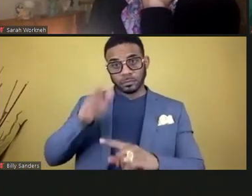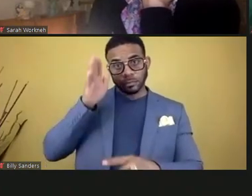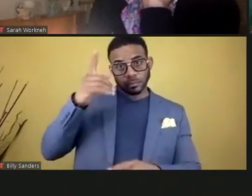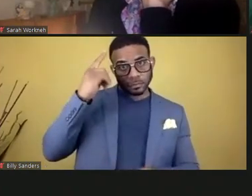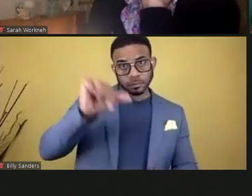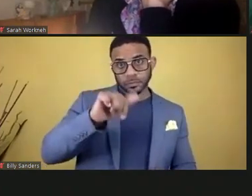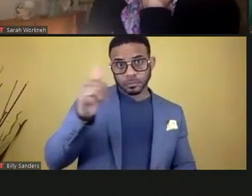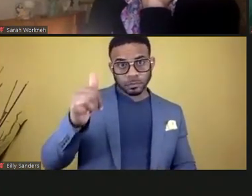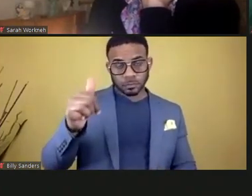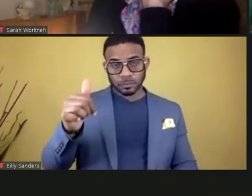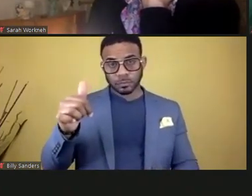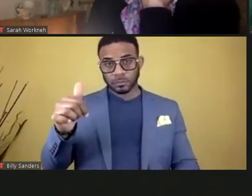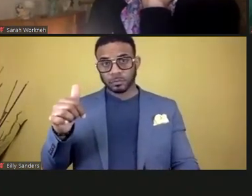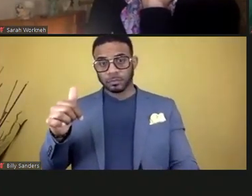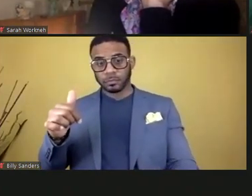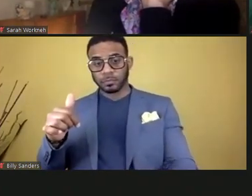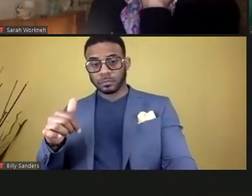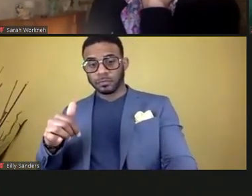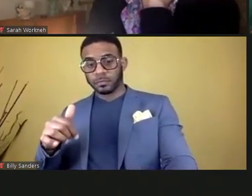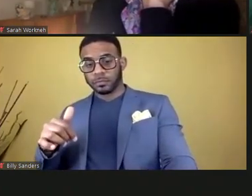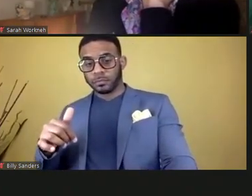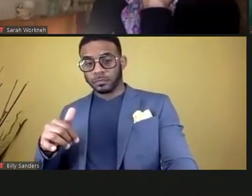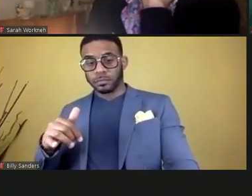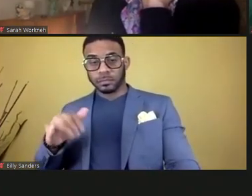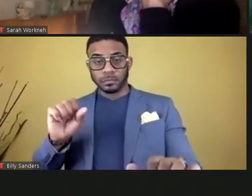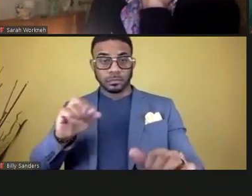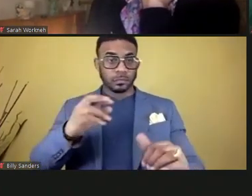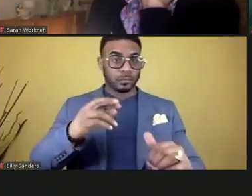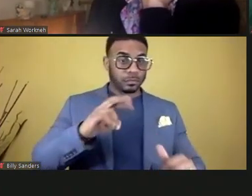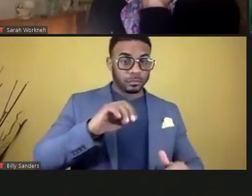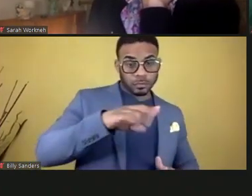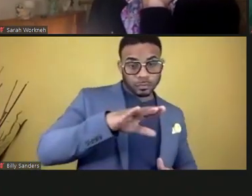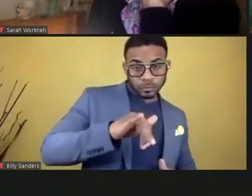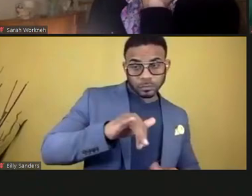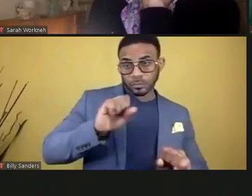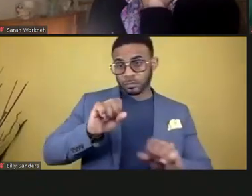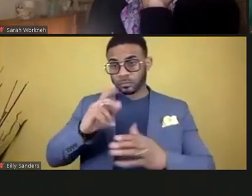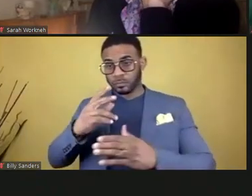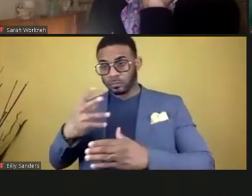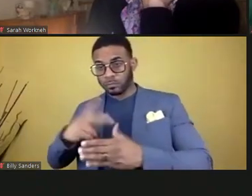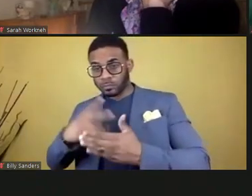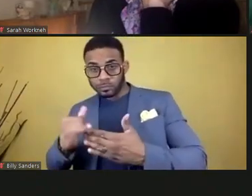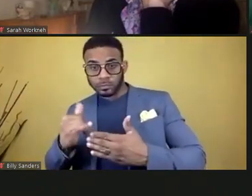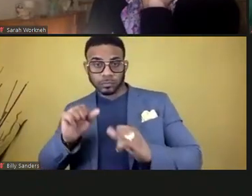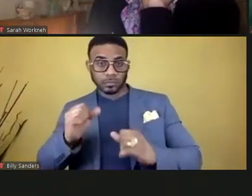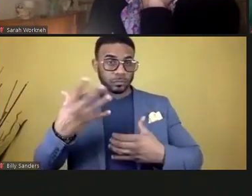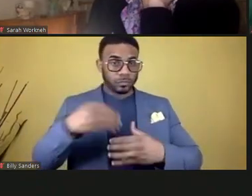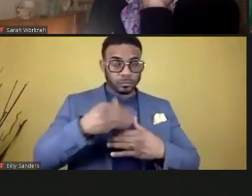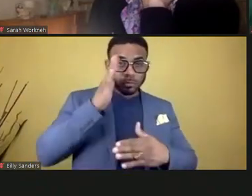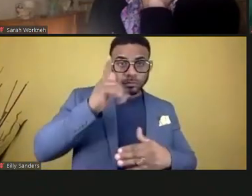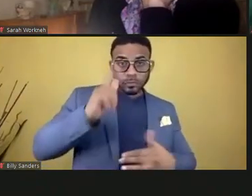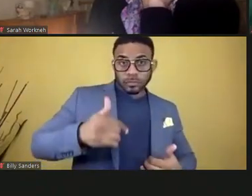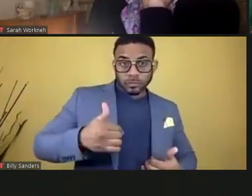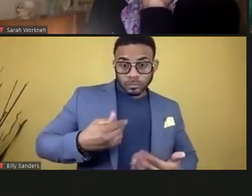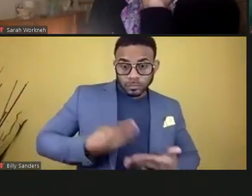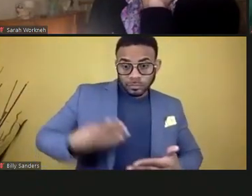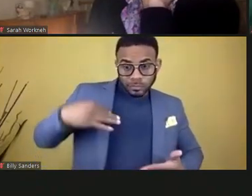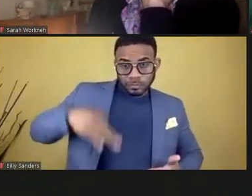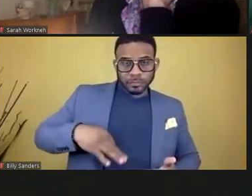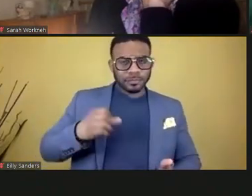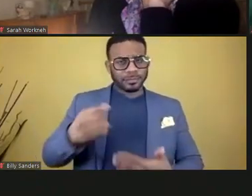other, you know, possible residencies, possible projects, possible engagement, the future of their livelihood. So I